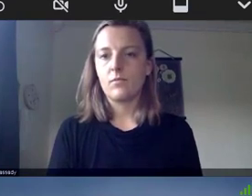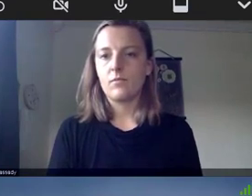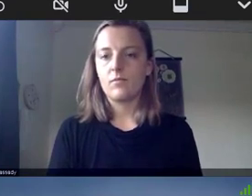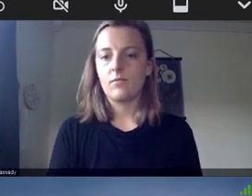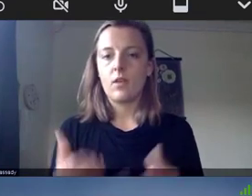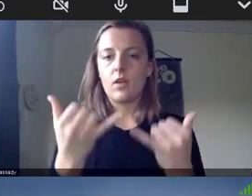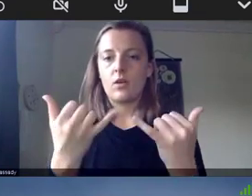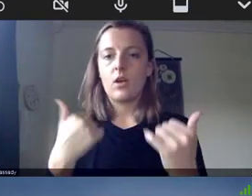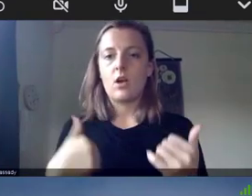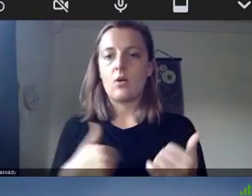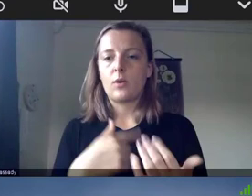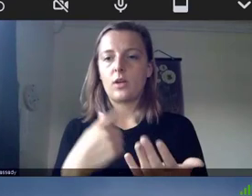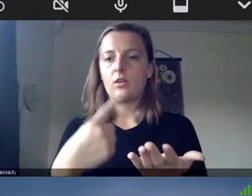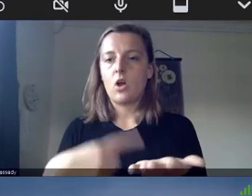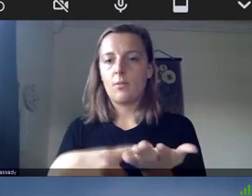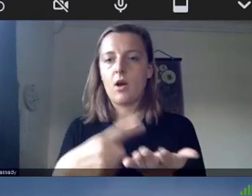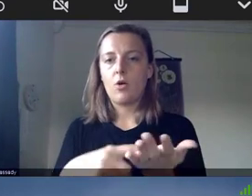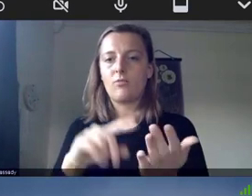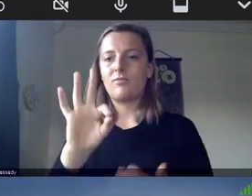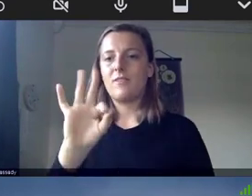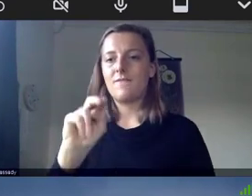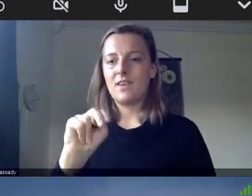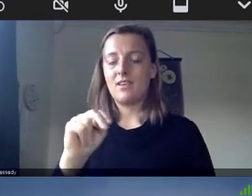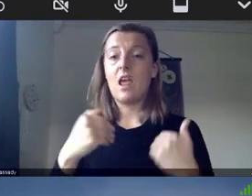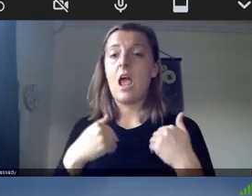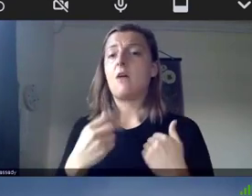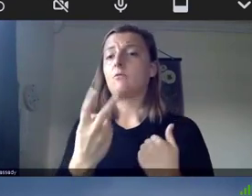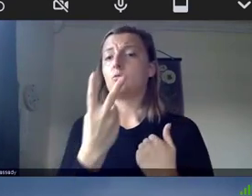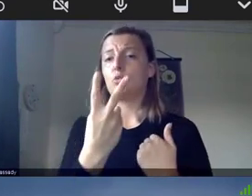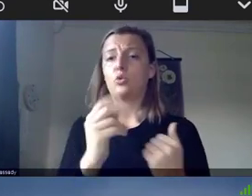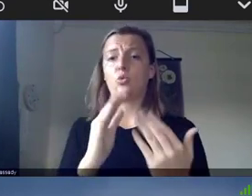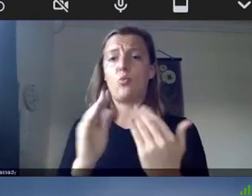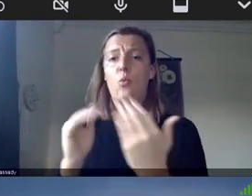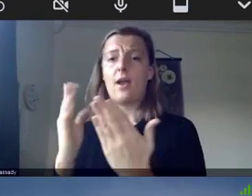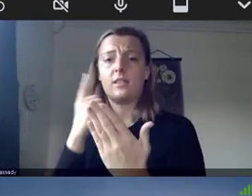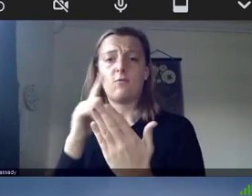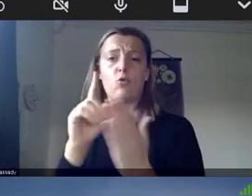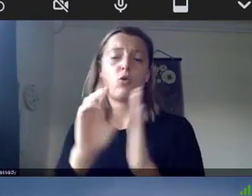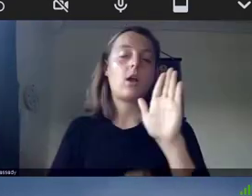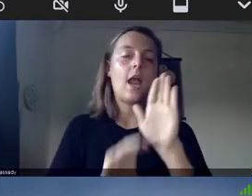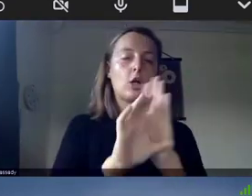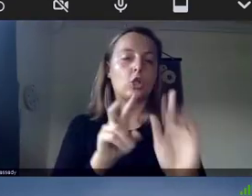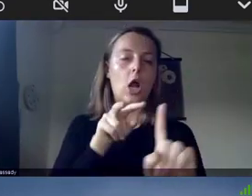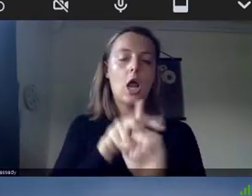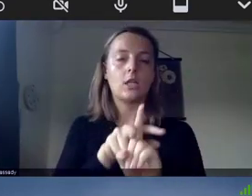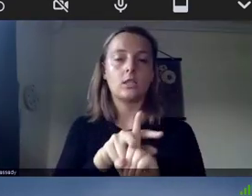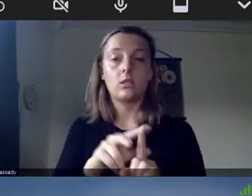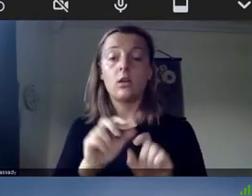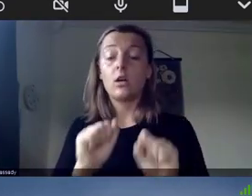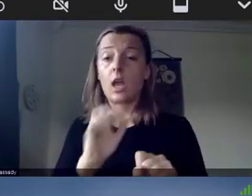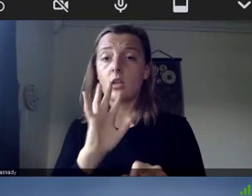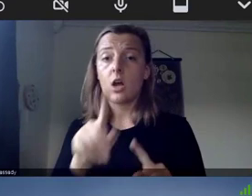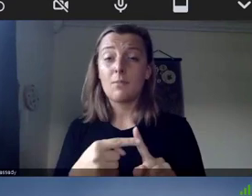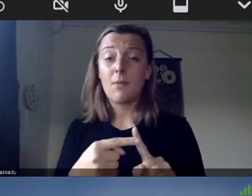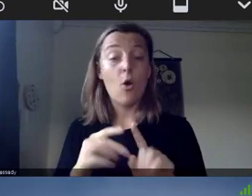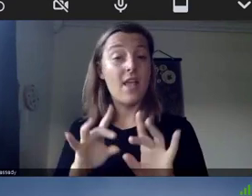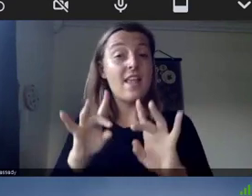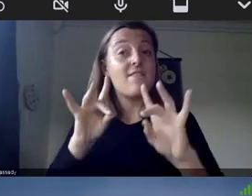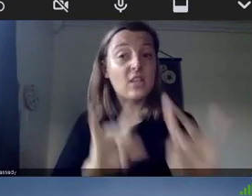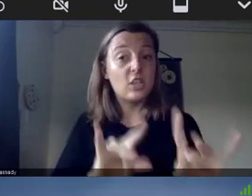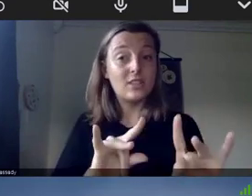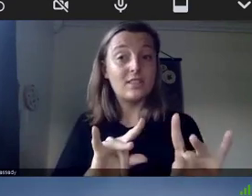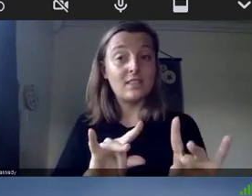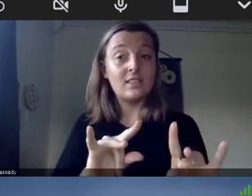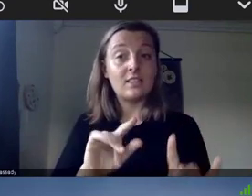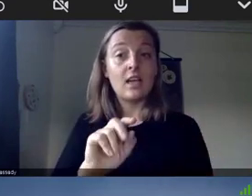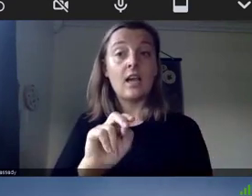talk about fin efficiency, and we can talk about fin effectiveness. So this is one of those things. If I ever have you for